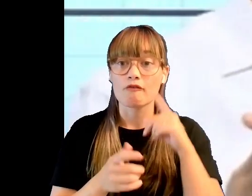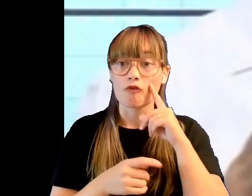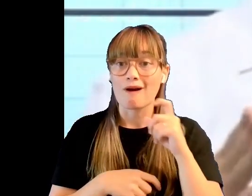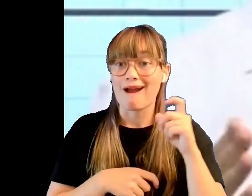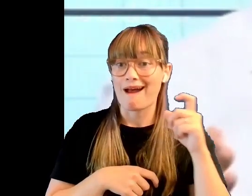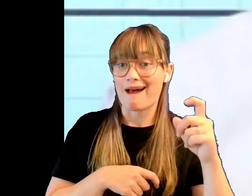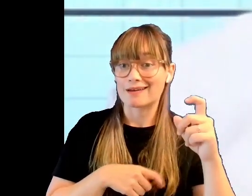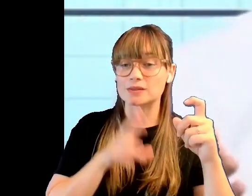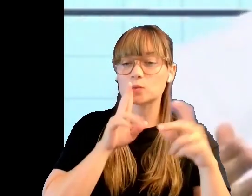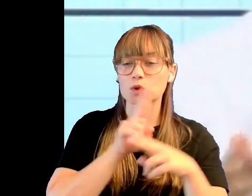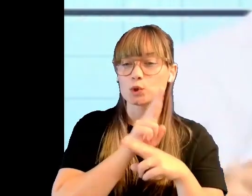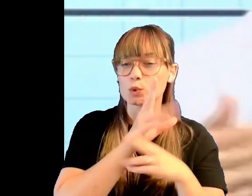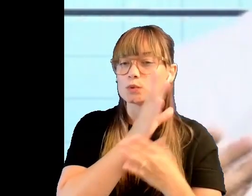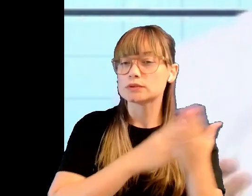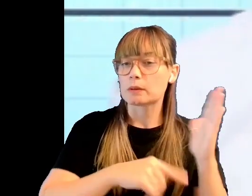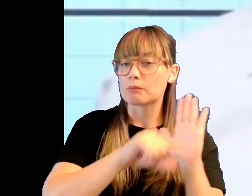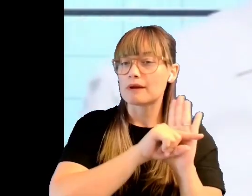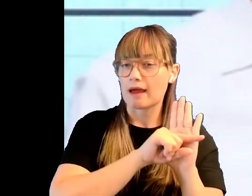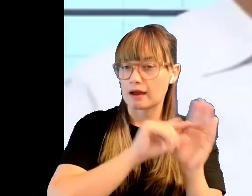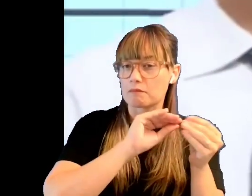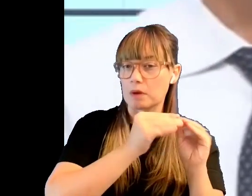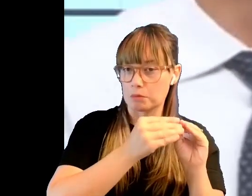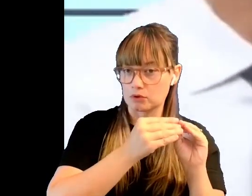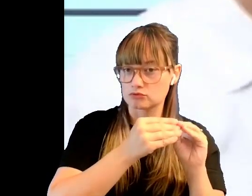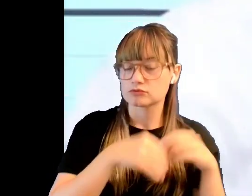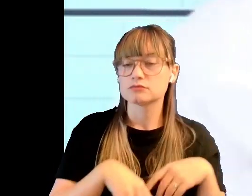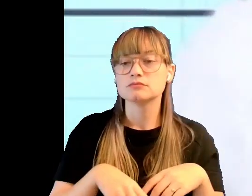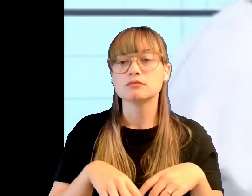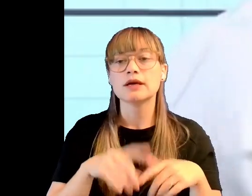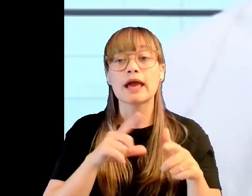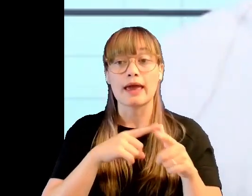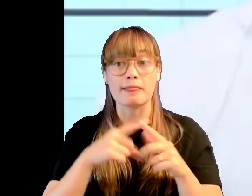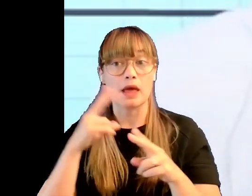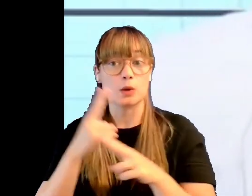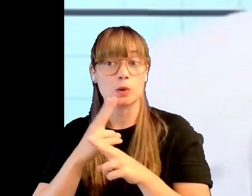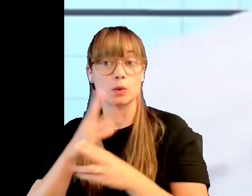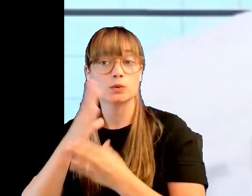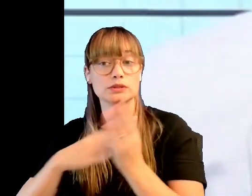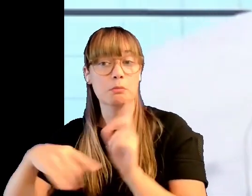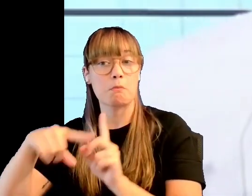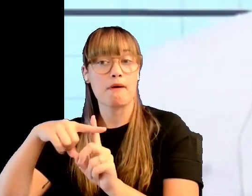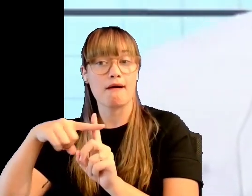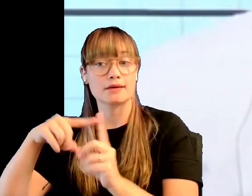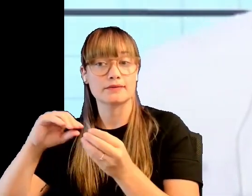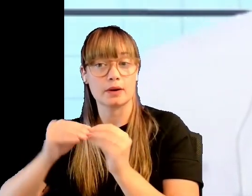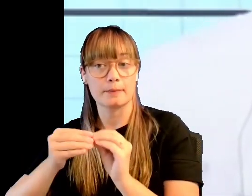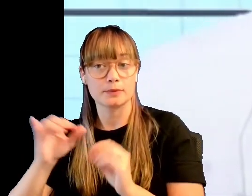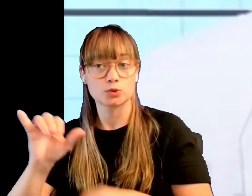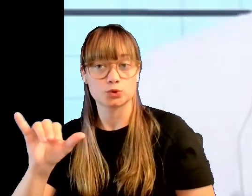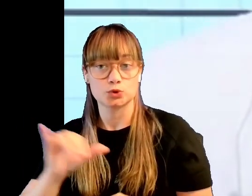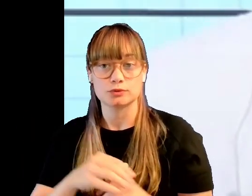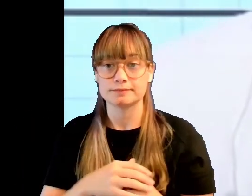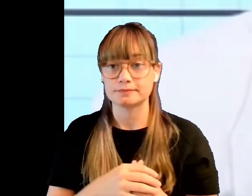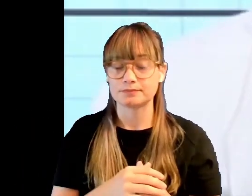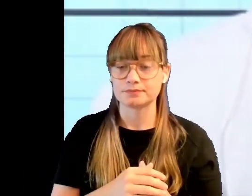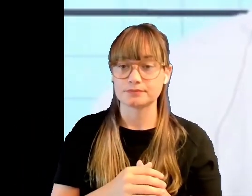And then on the right side of the graph, we'll use some positive numbers too. So we'll start off at